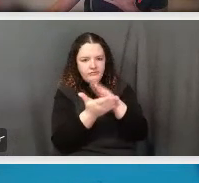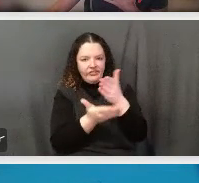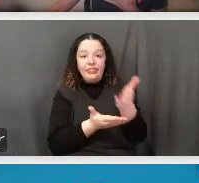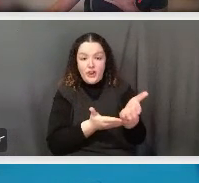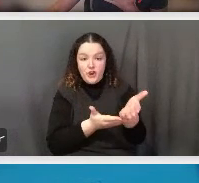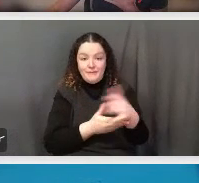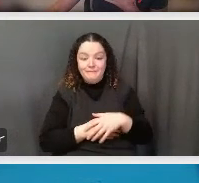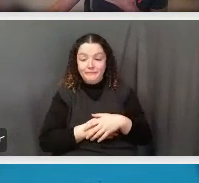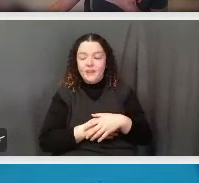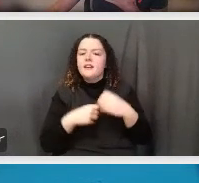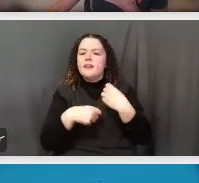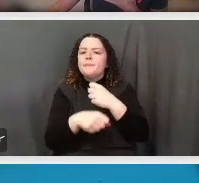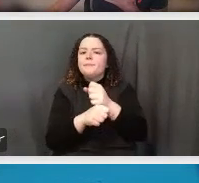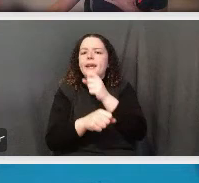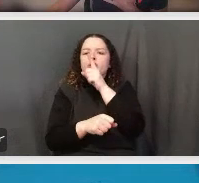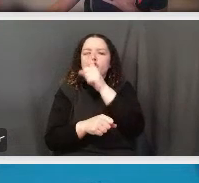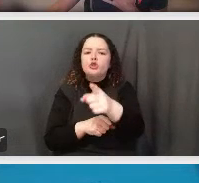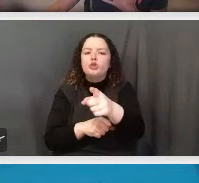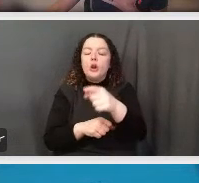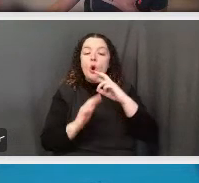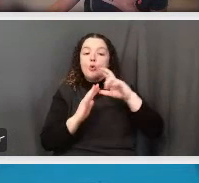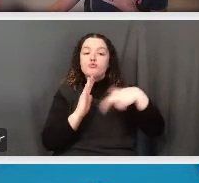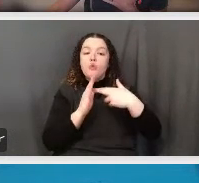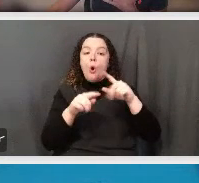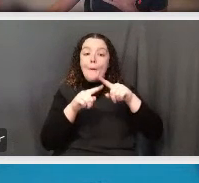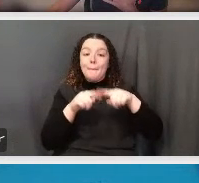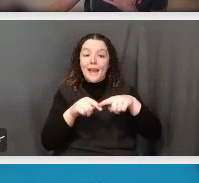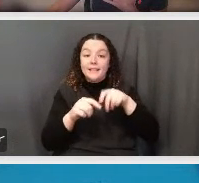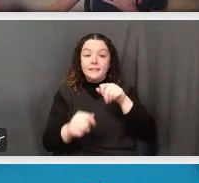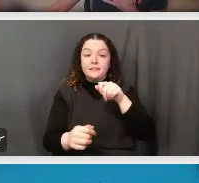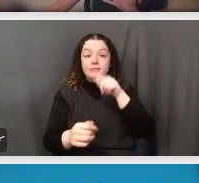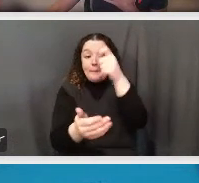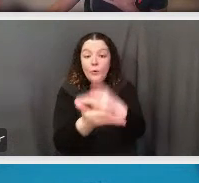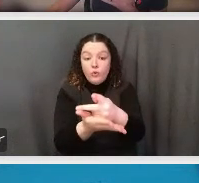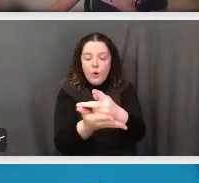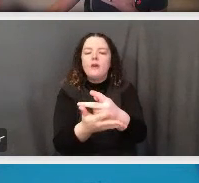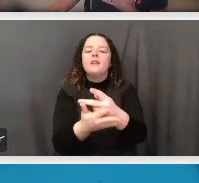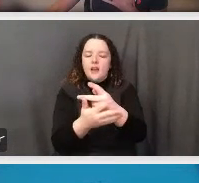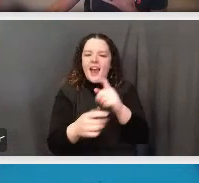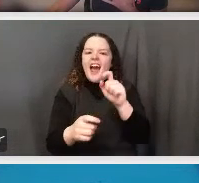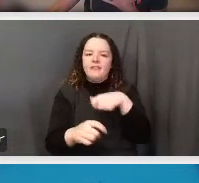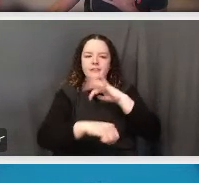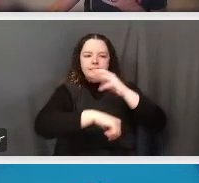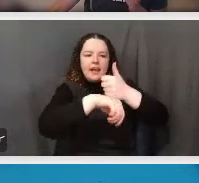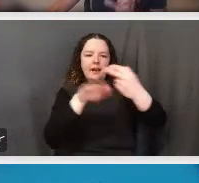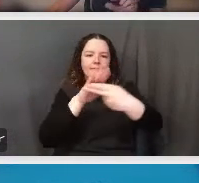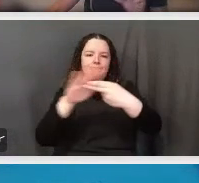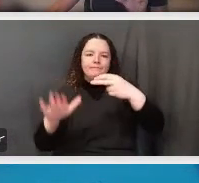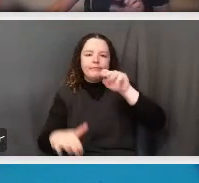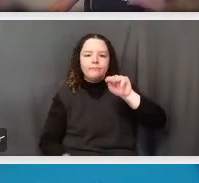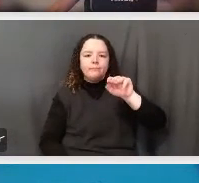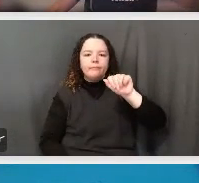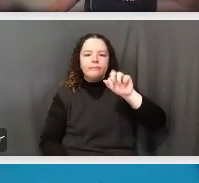in the role-based permissions, make sure they're set as a marketing user. If you don't set them as a marketing user, that